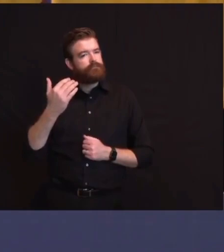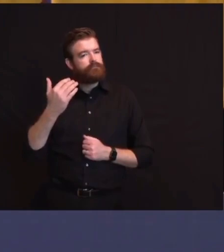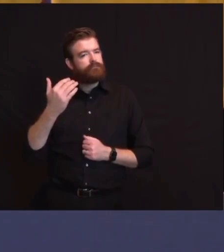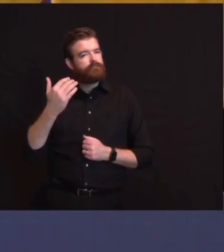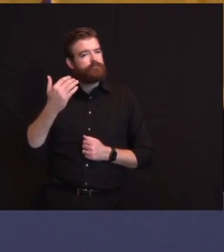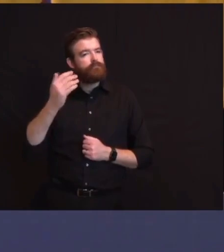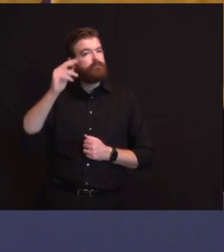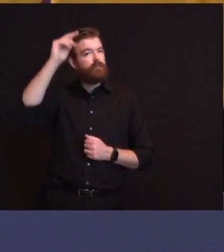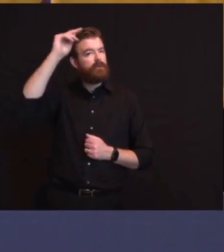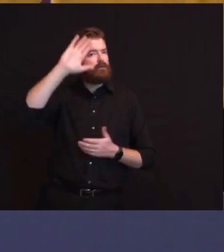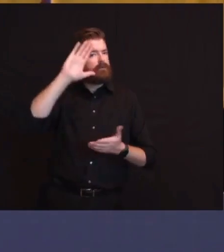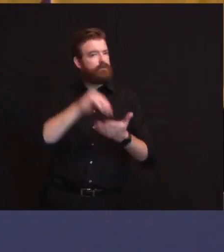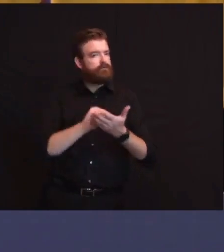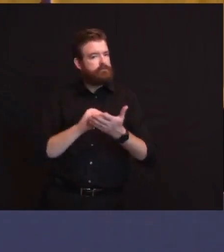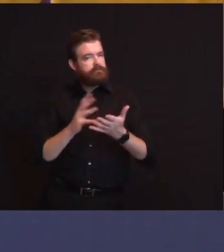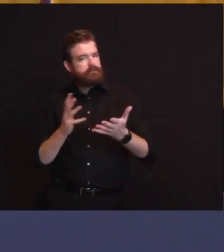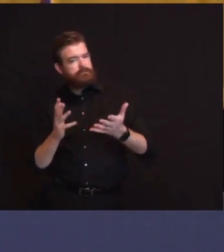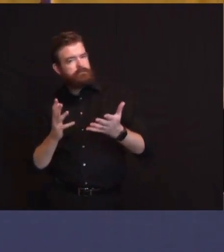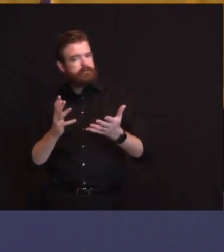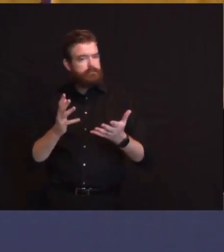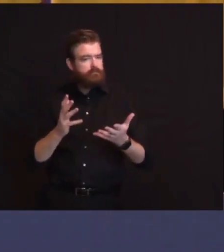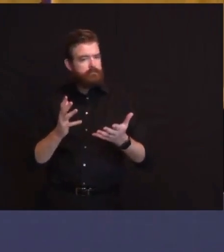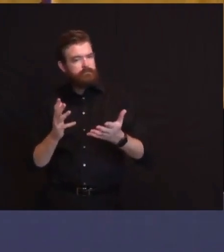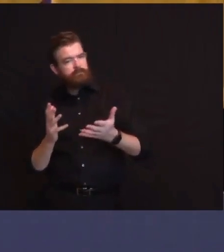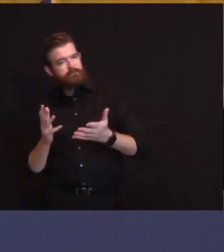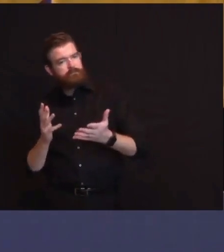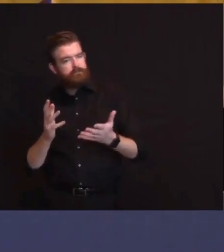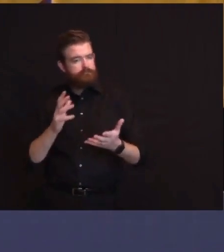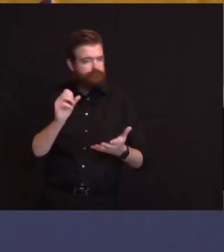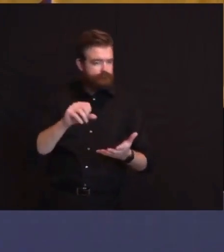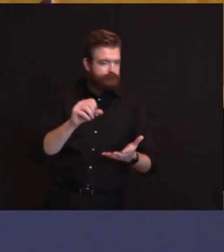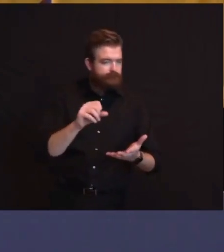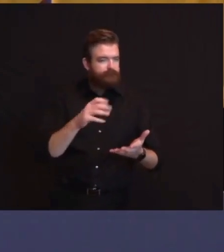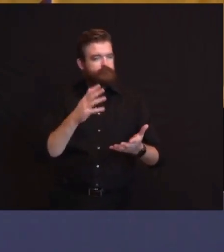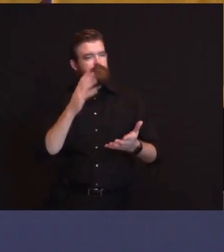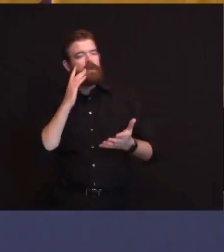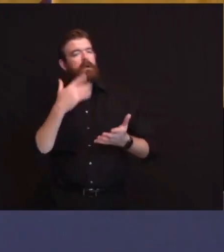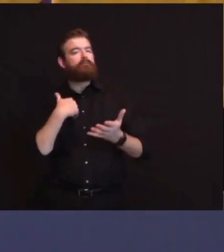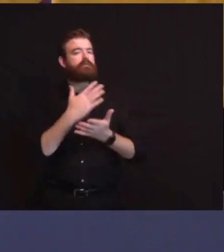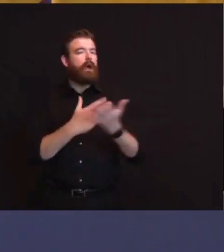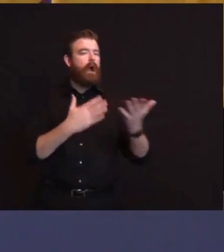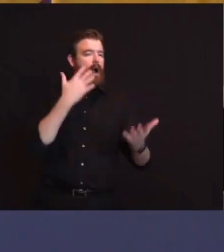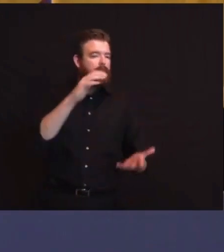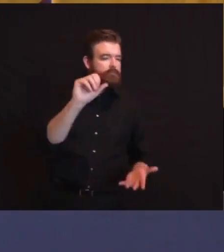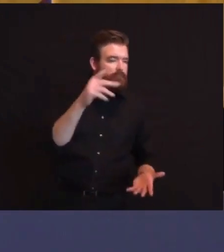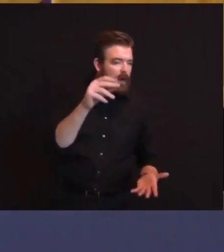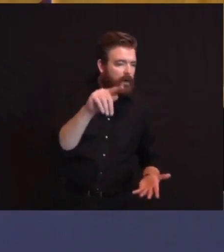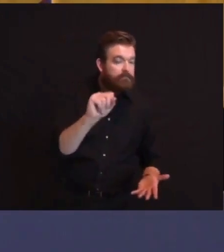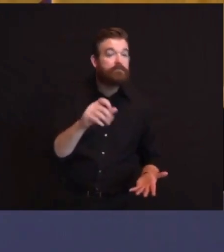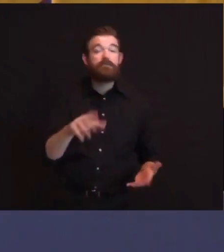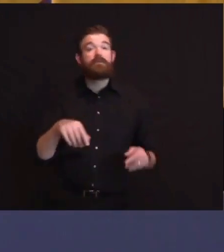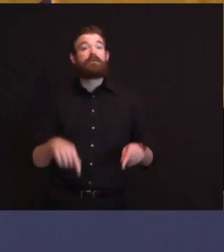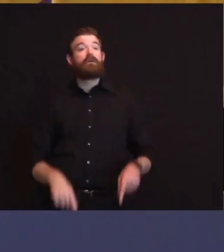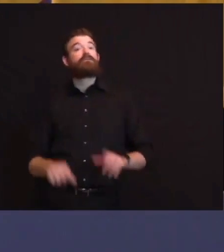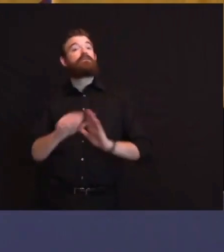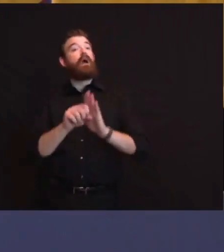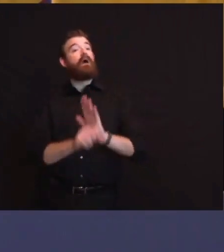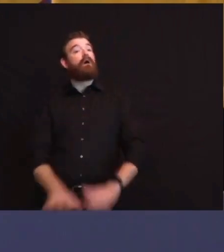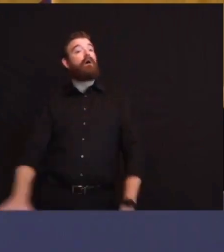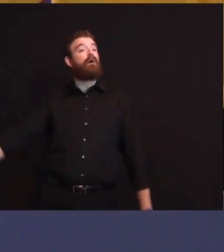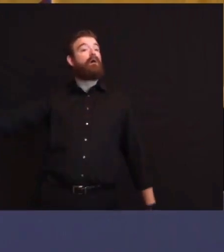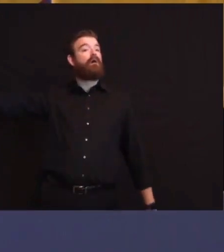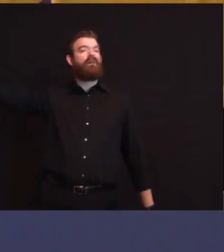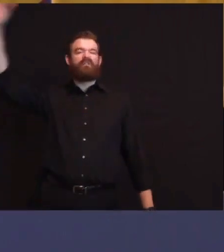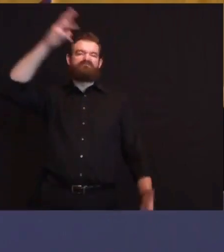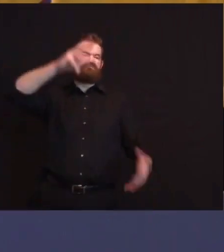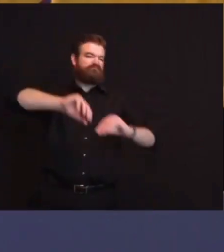think, is that, yeah, there may be hot spots here or there, but we're dealing with a statewide reality right now. And